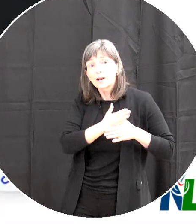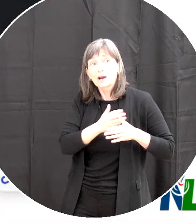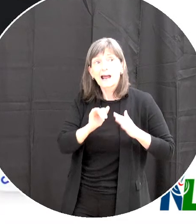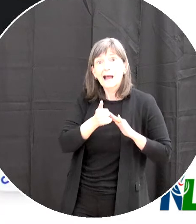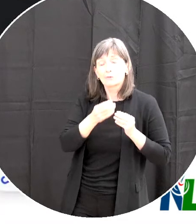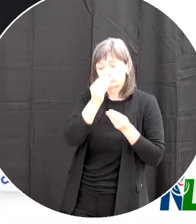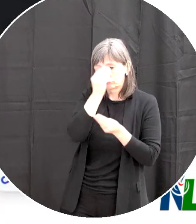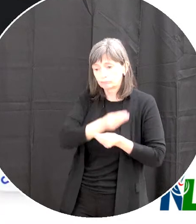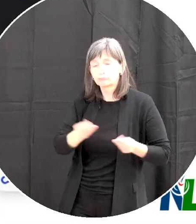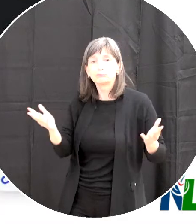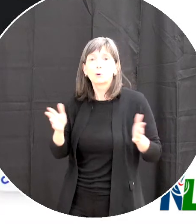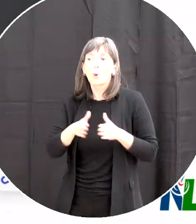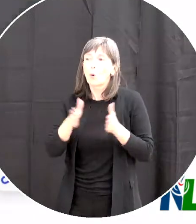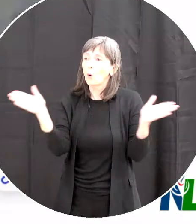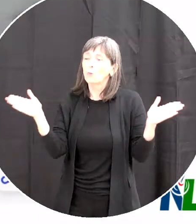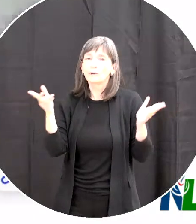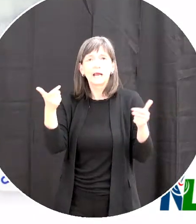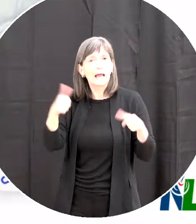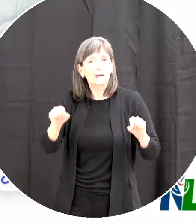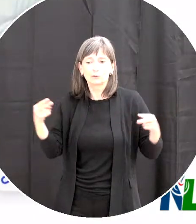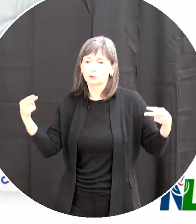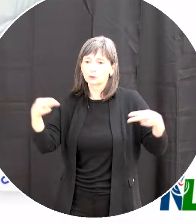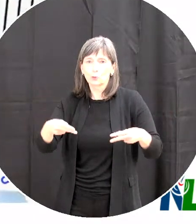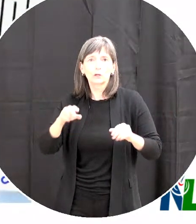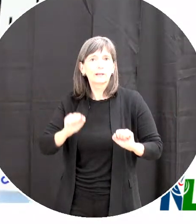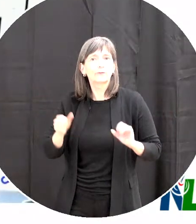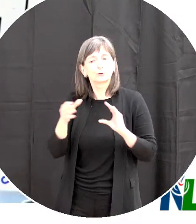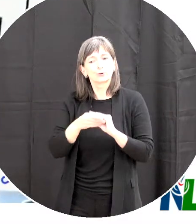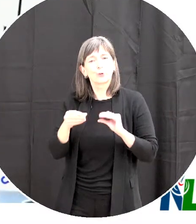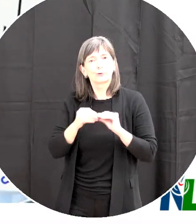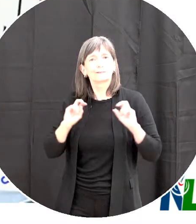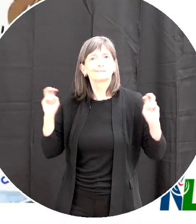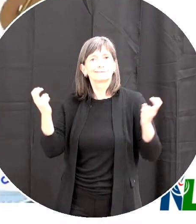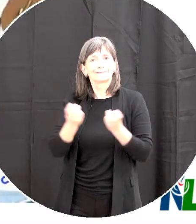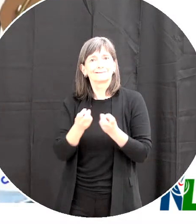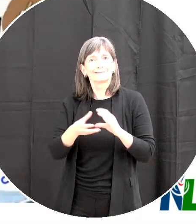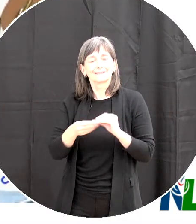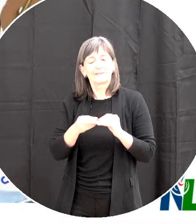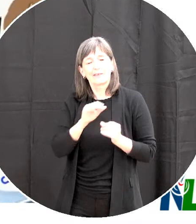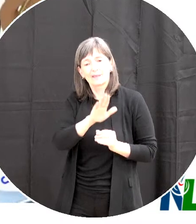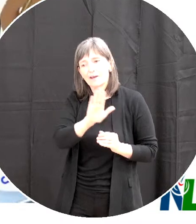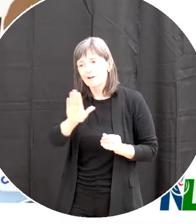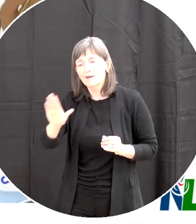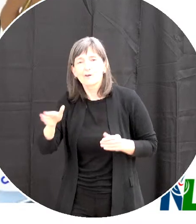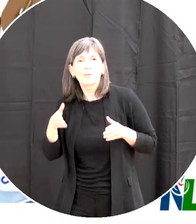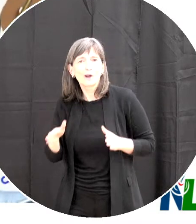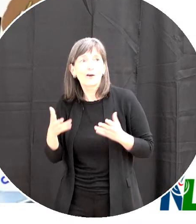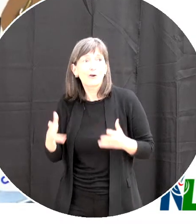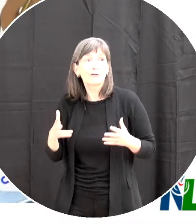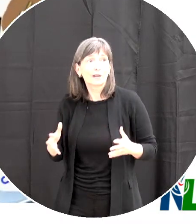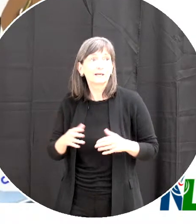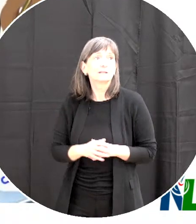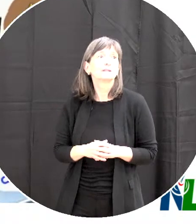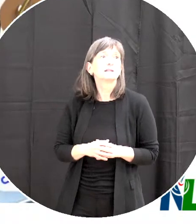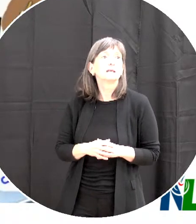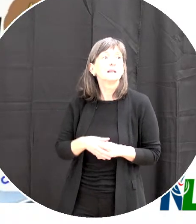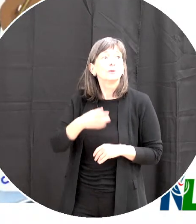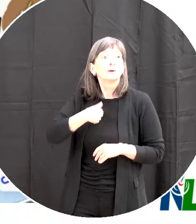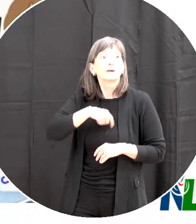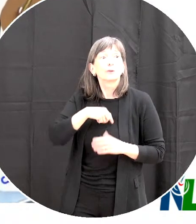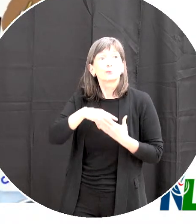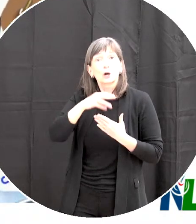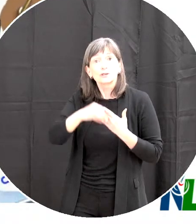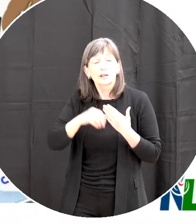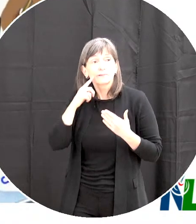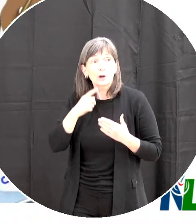sessions for anyone who wanted to attend. School teams were invited to engage in Lead Learners projects, to design and engage